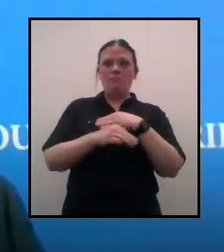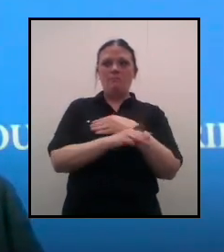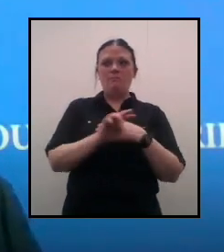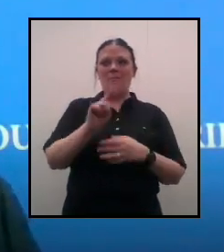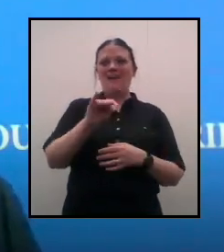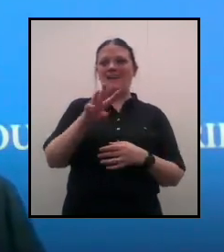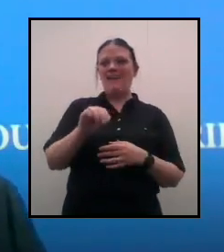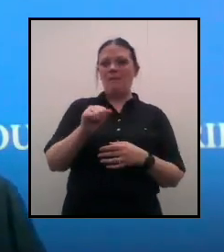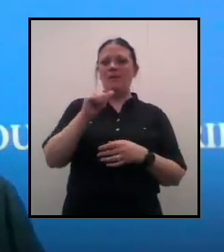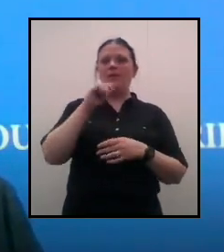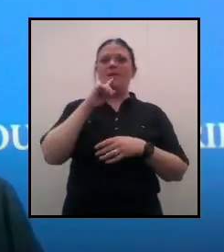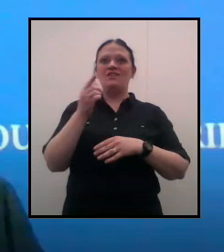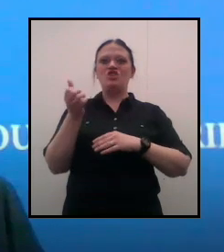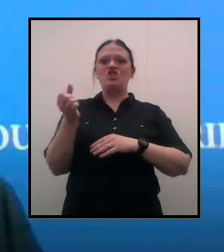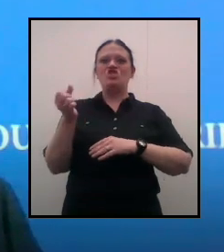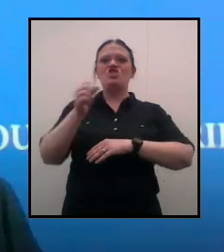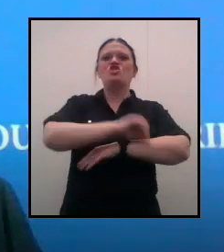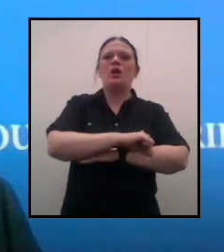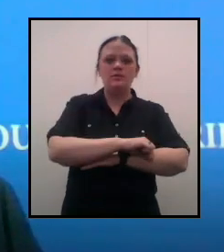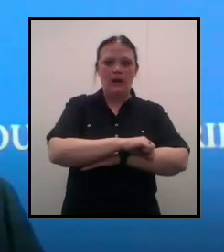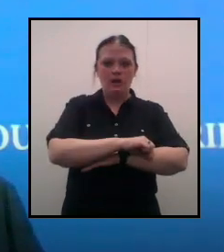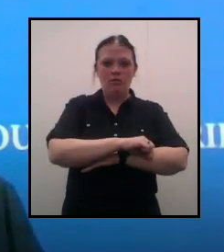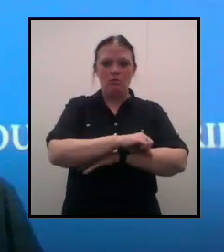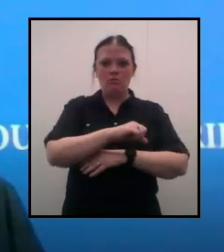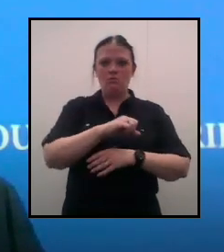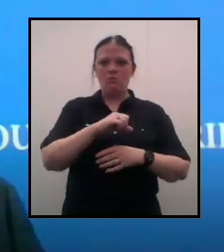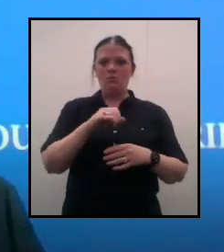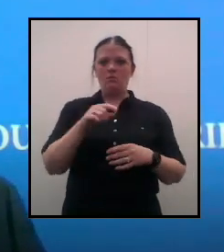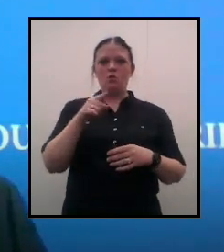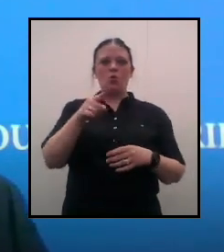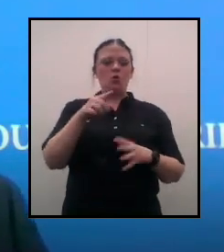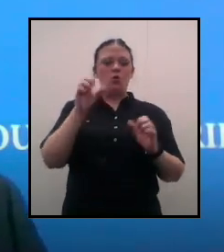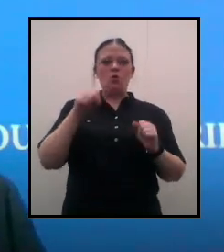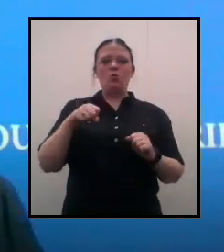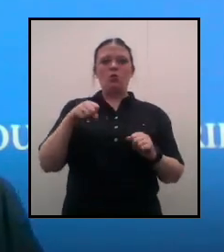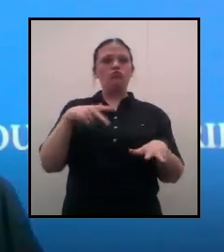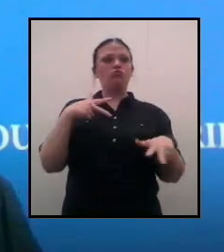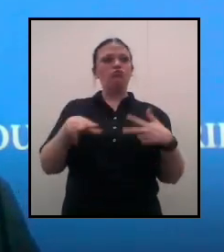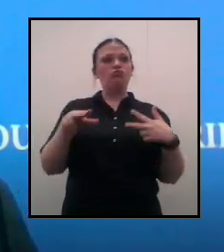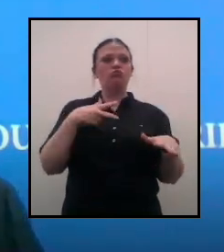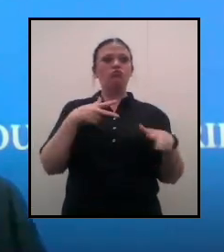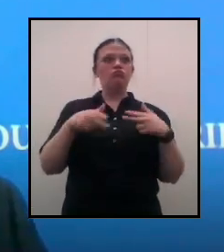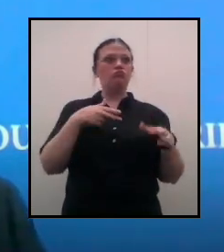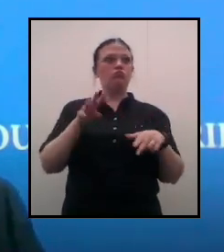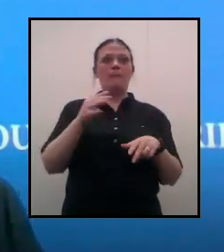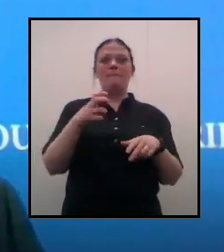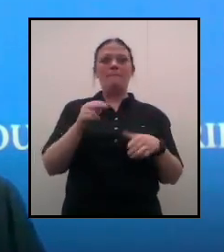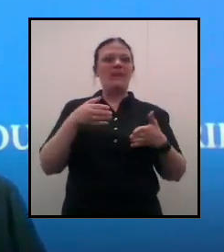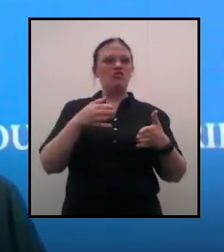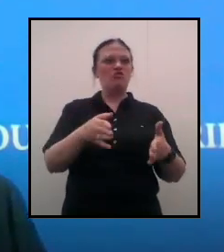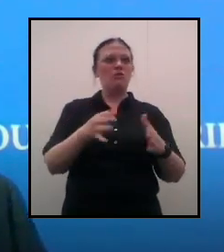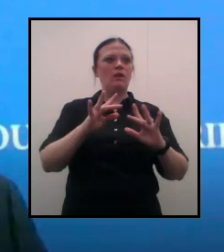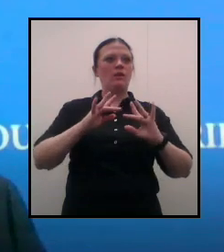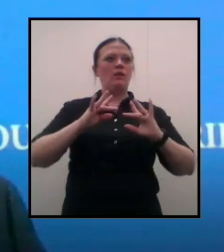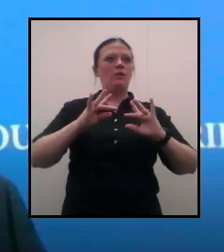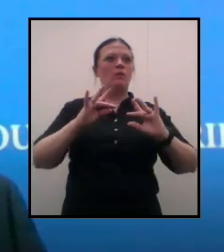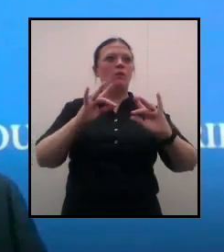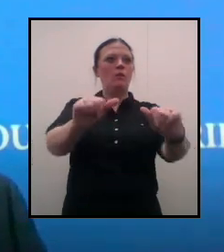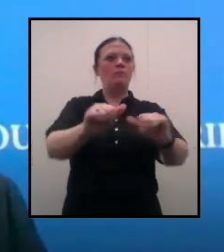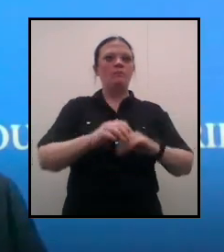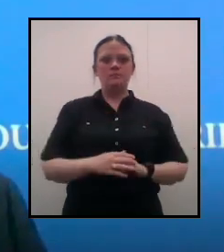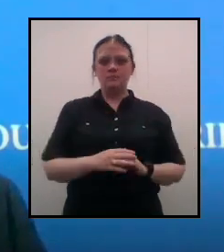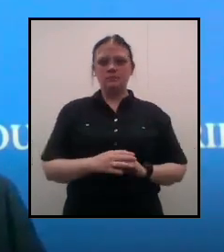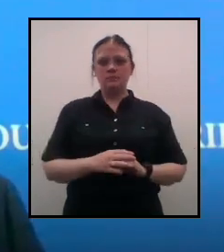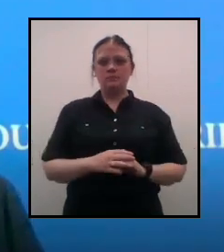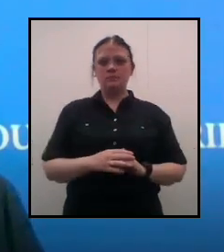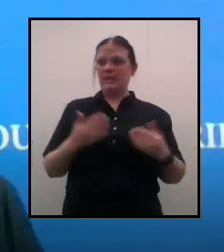down to the point where you could walk down one of the main streets and you won't find a soul on the street. Here, you